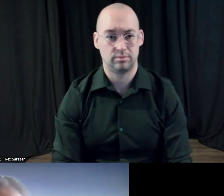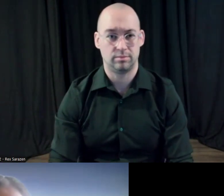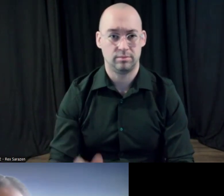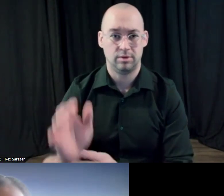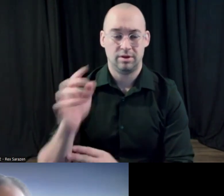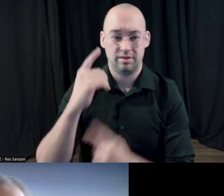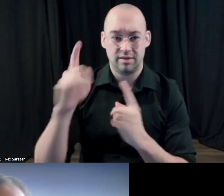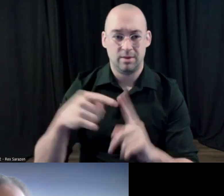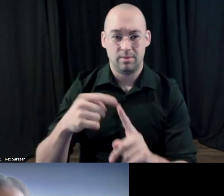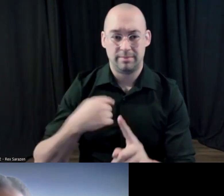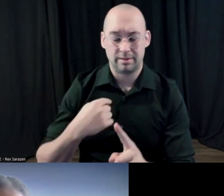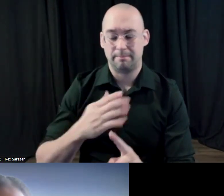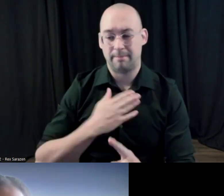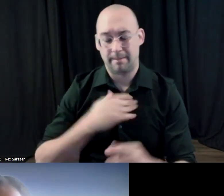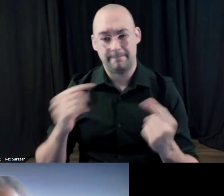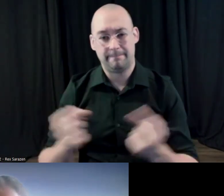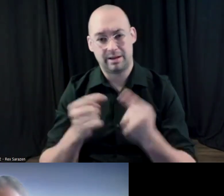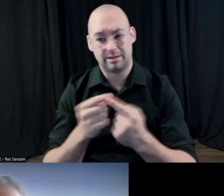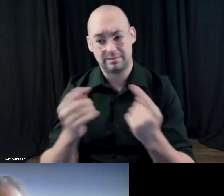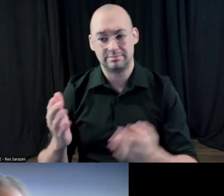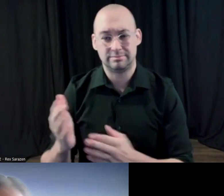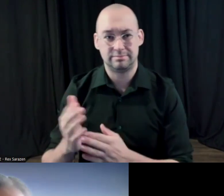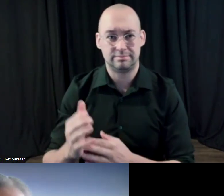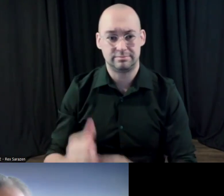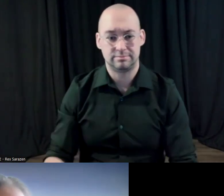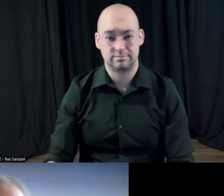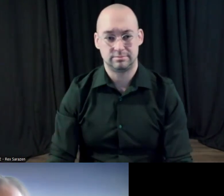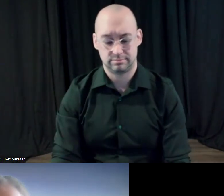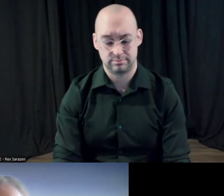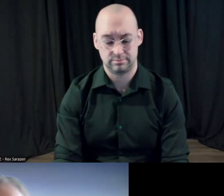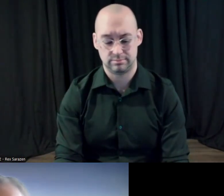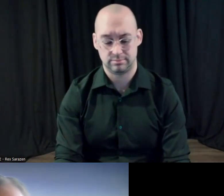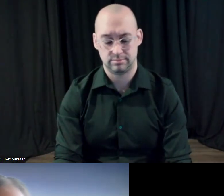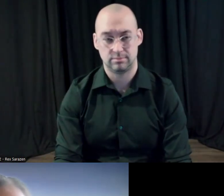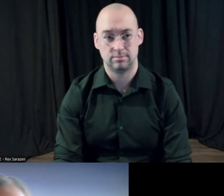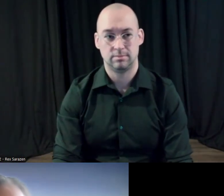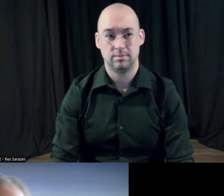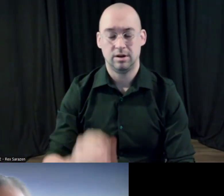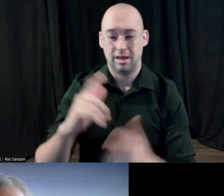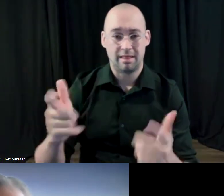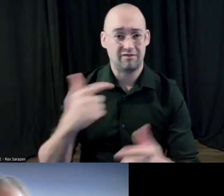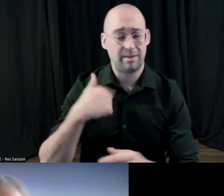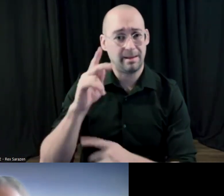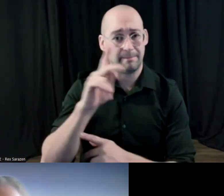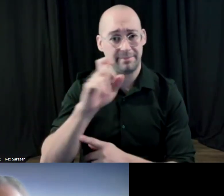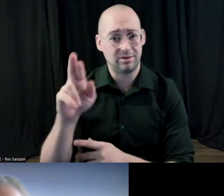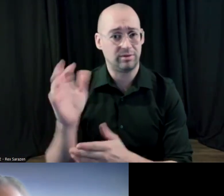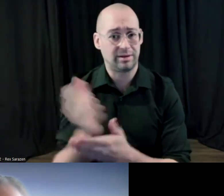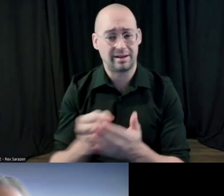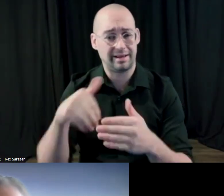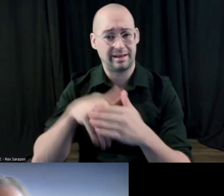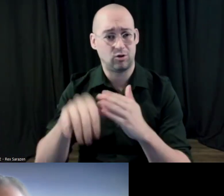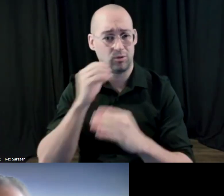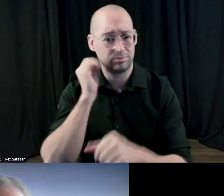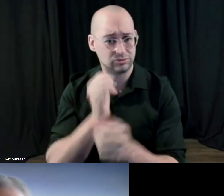pain, and my peers. A lot of my peers are receiving in-home supportive services and Medicaid. Medicaid pays